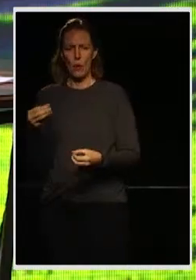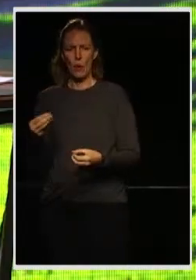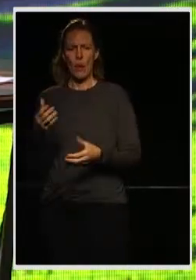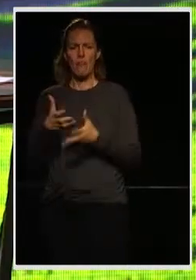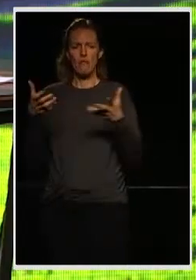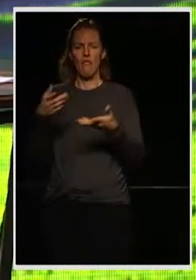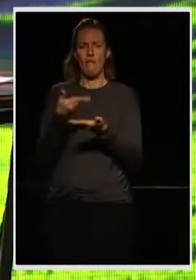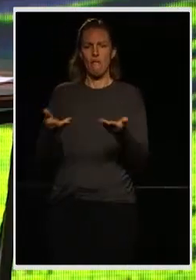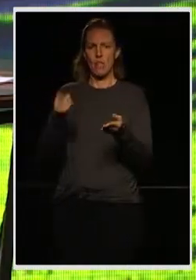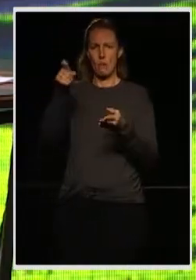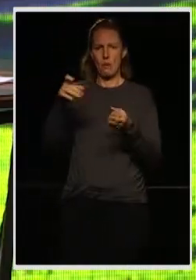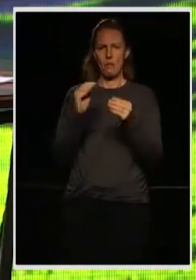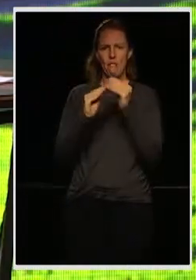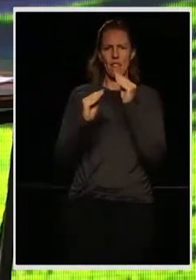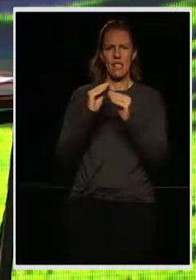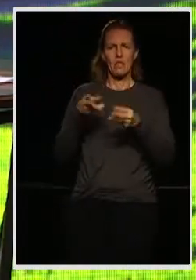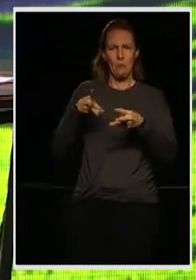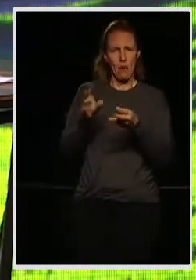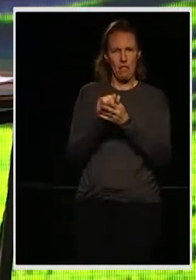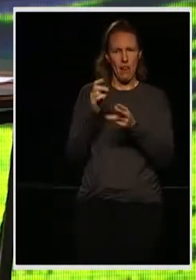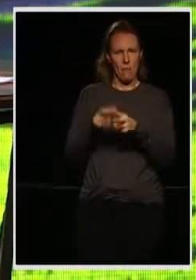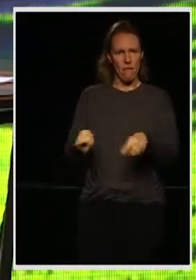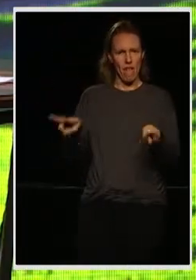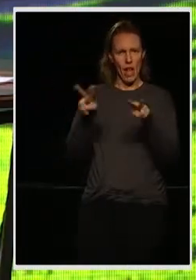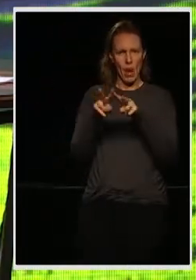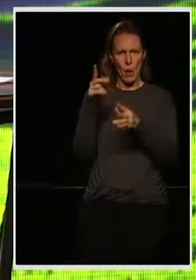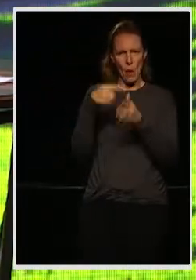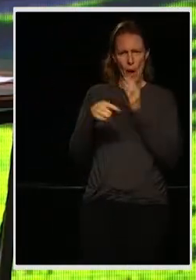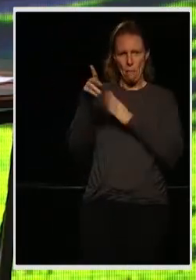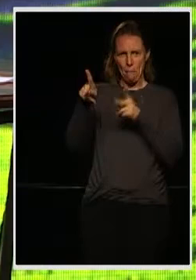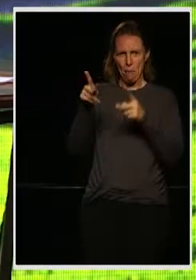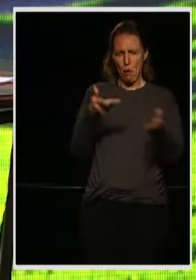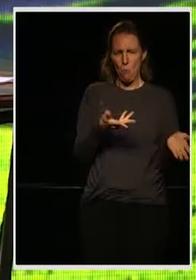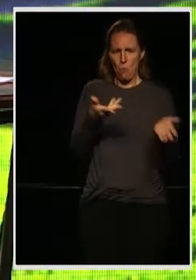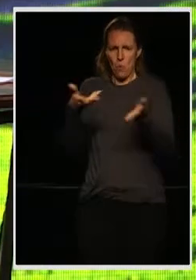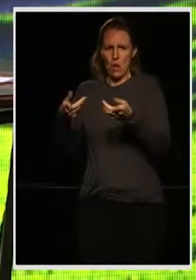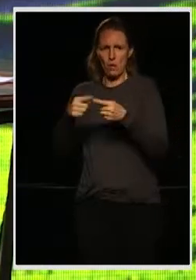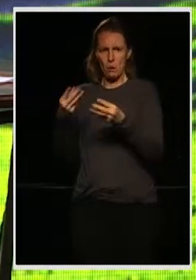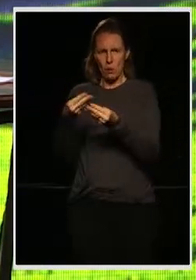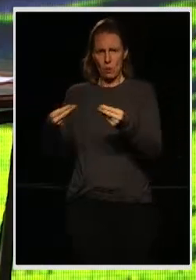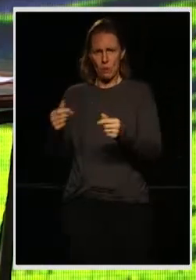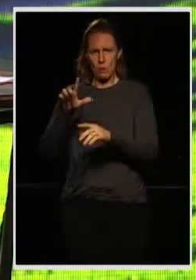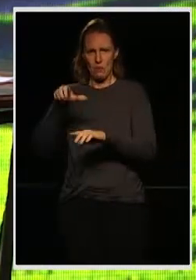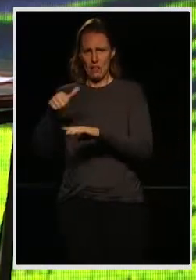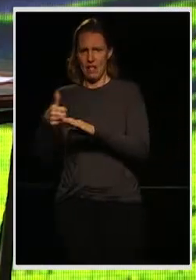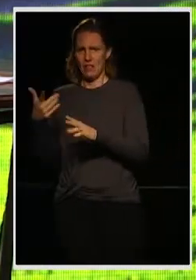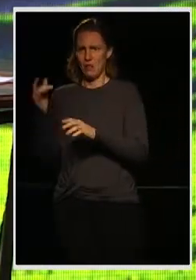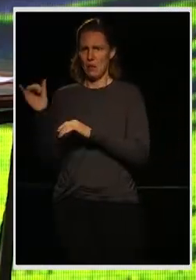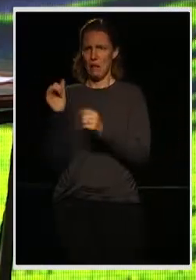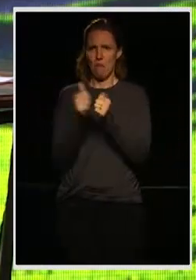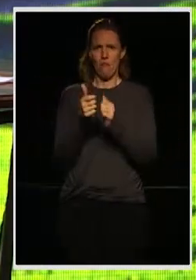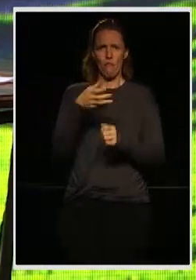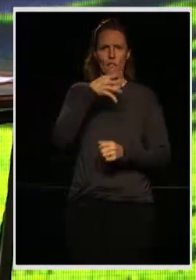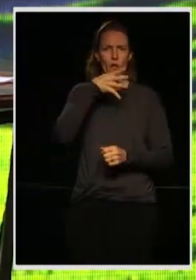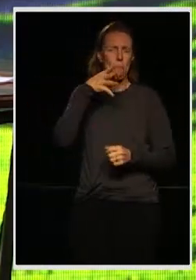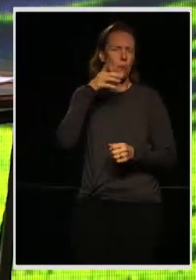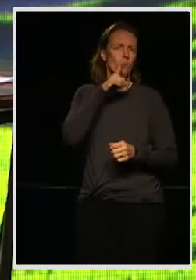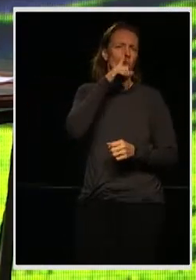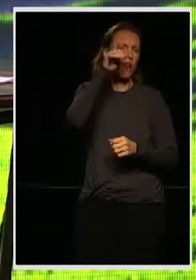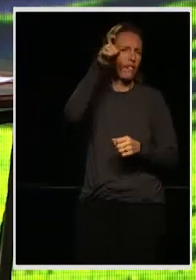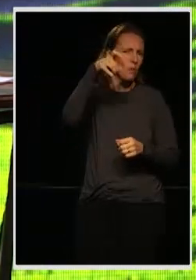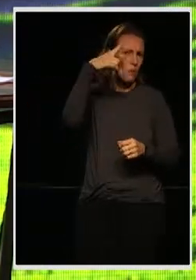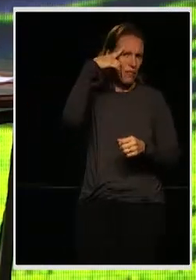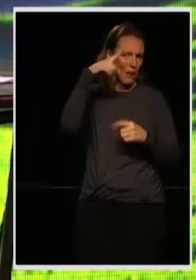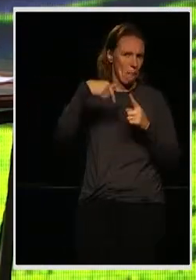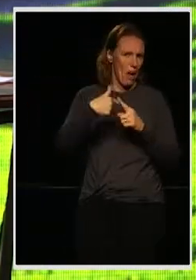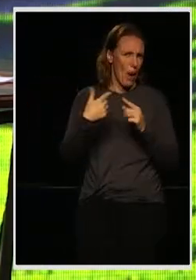to fix in the way we value what people bring to the solution set. And so it's the same thing for farmers. We need to really think about